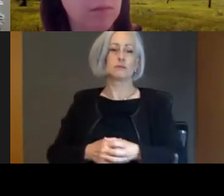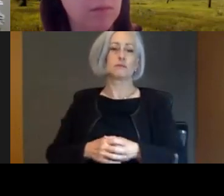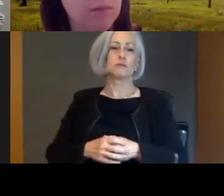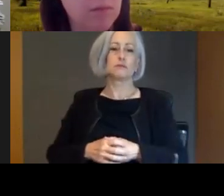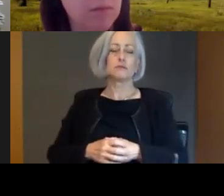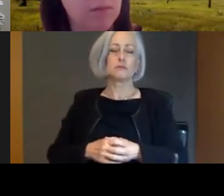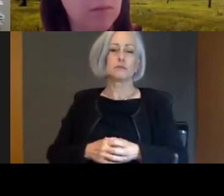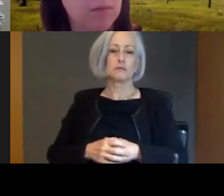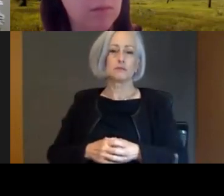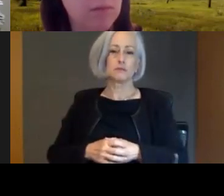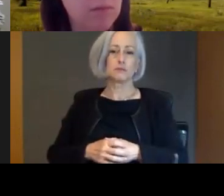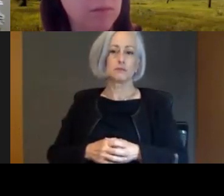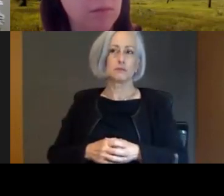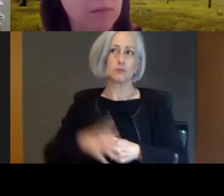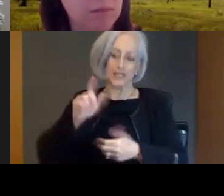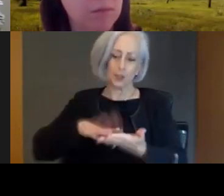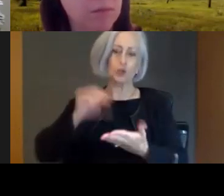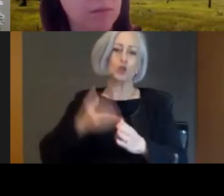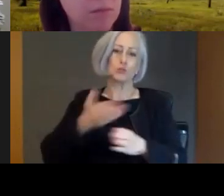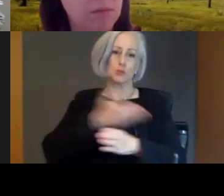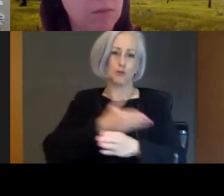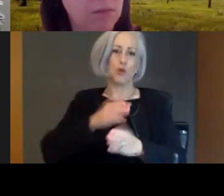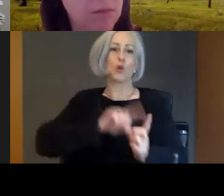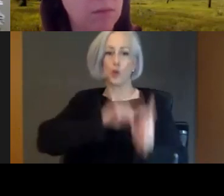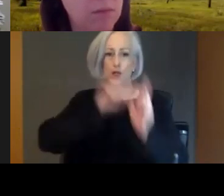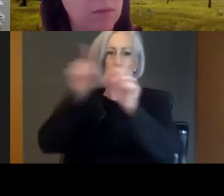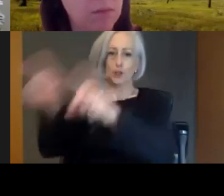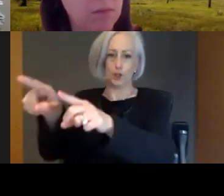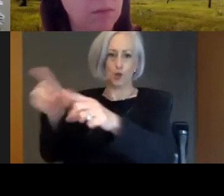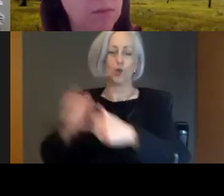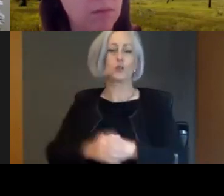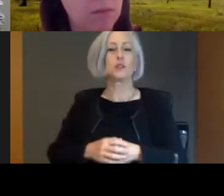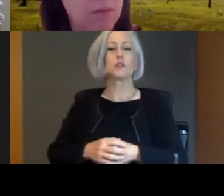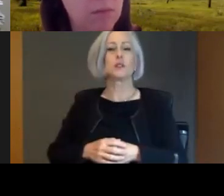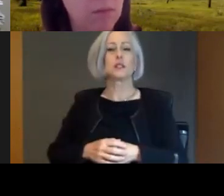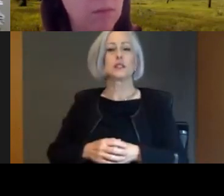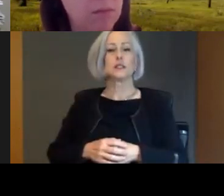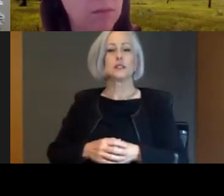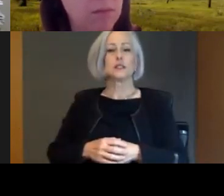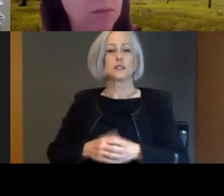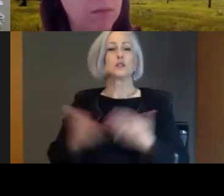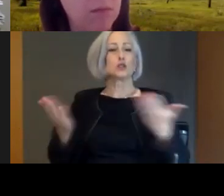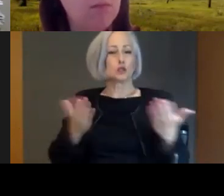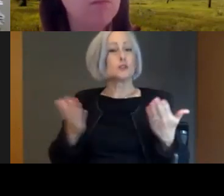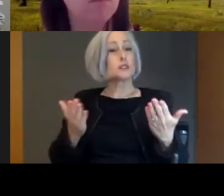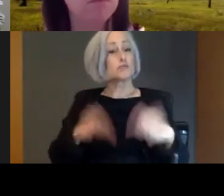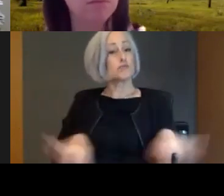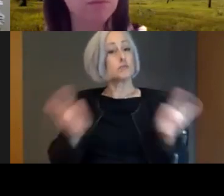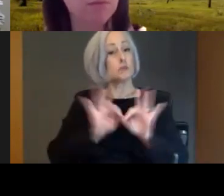first, before we go over there, but that the service does have a place